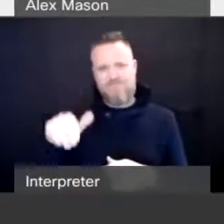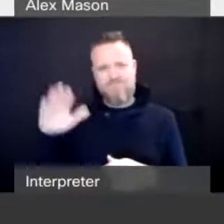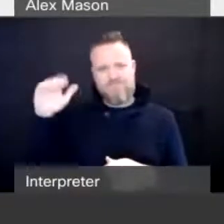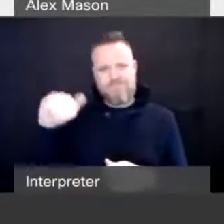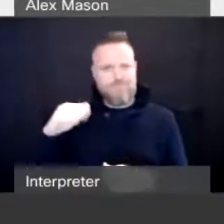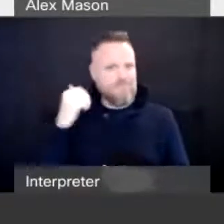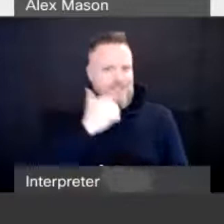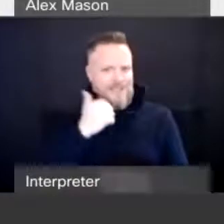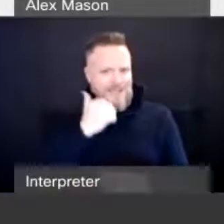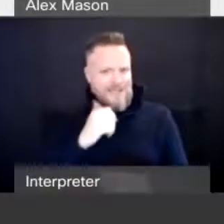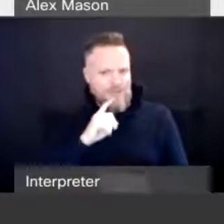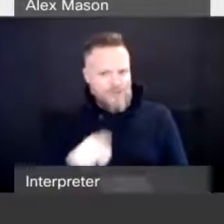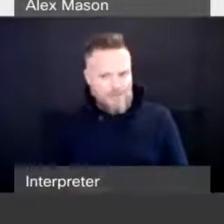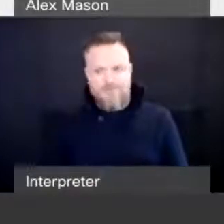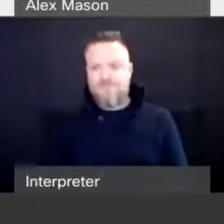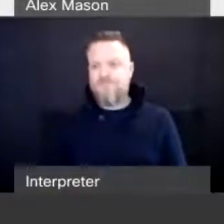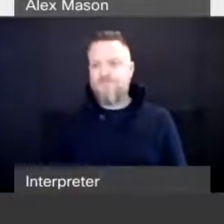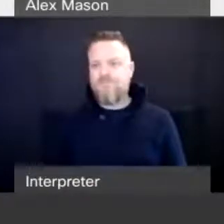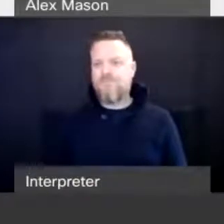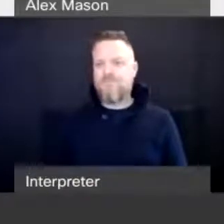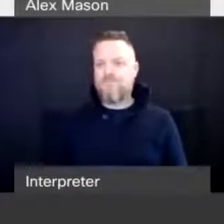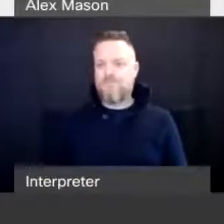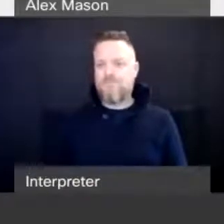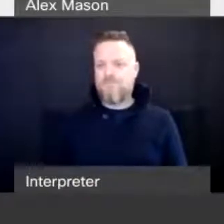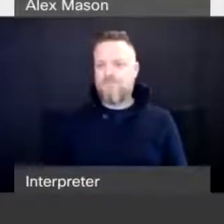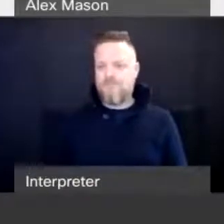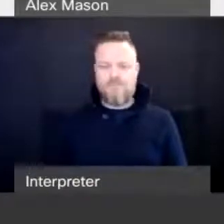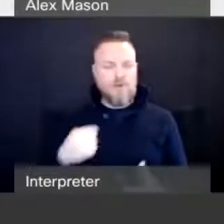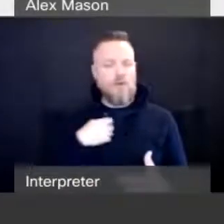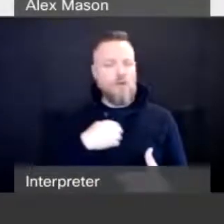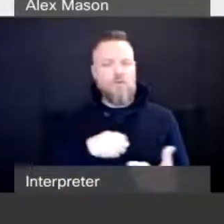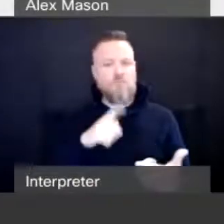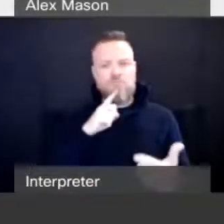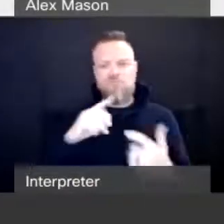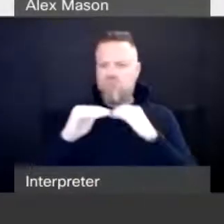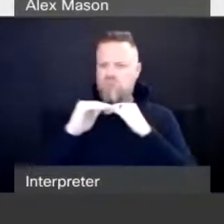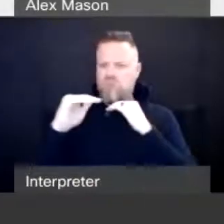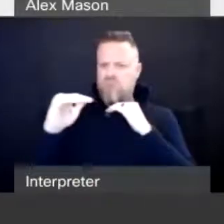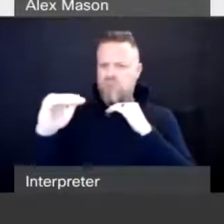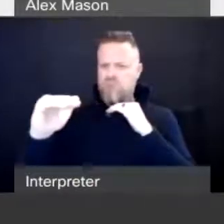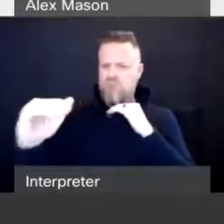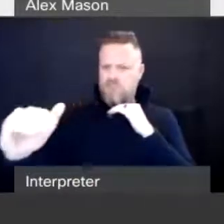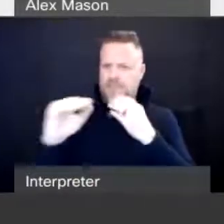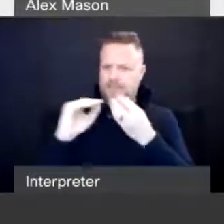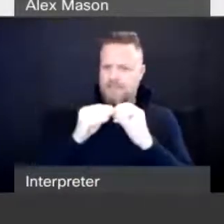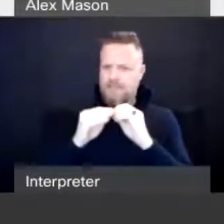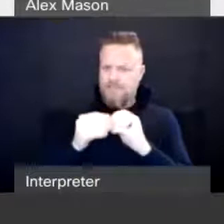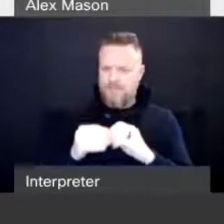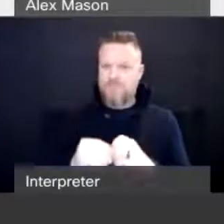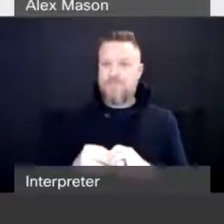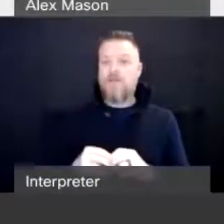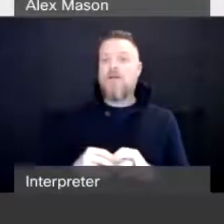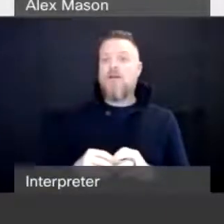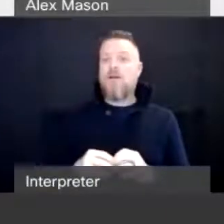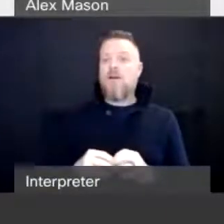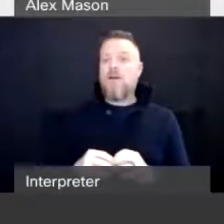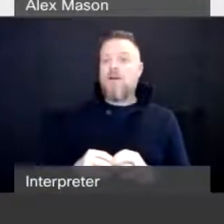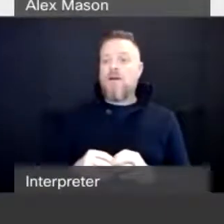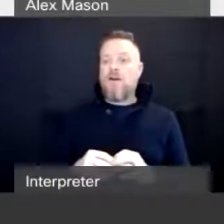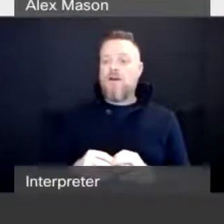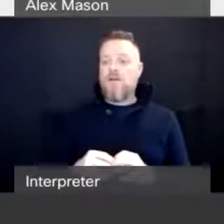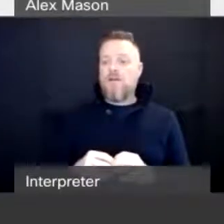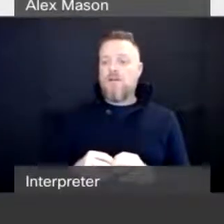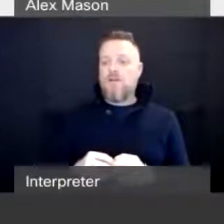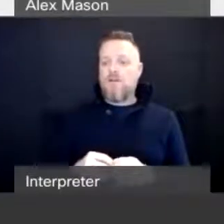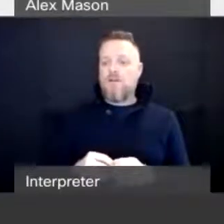daily. But we've been pretty steady as a school district in that part. As far as our